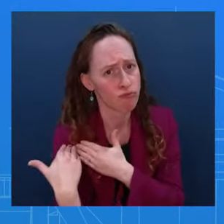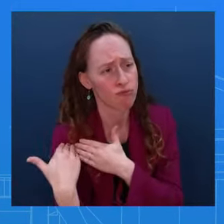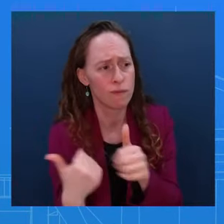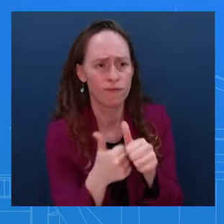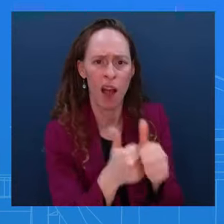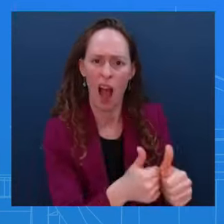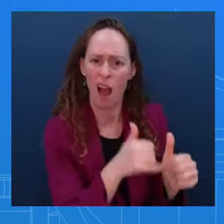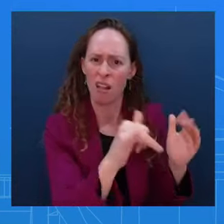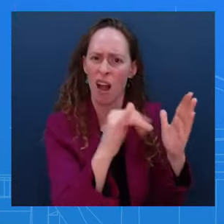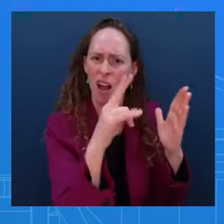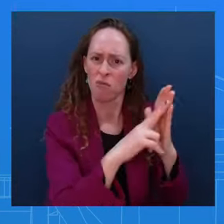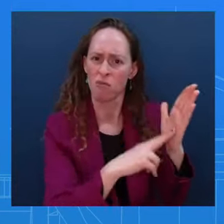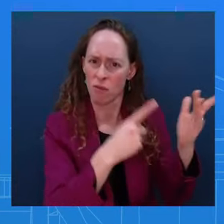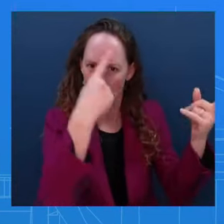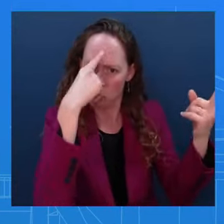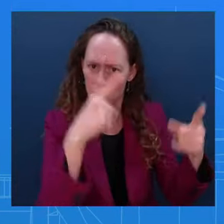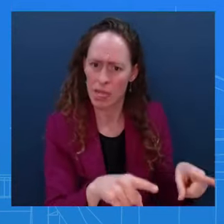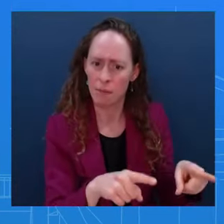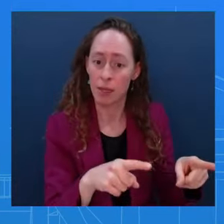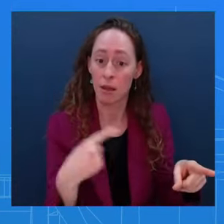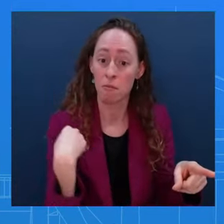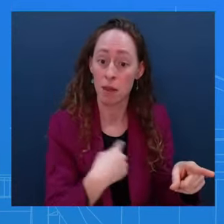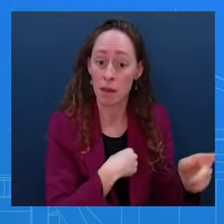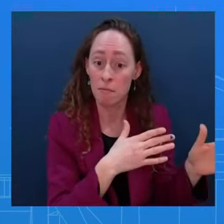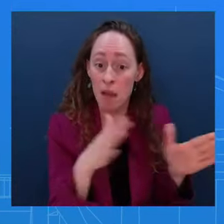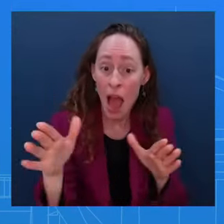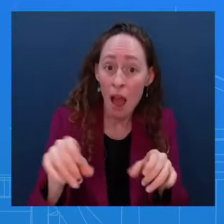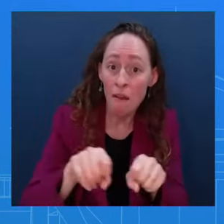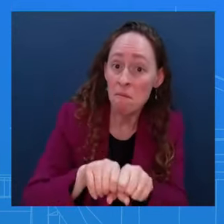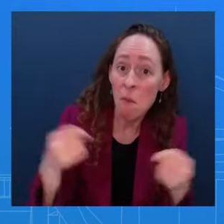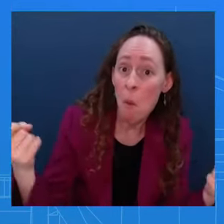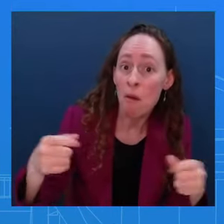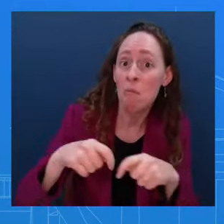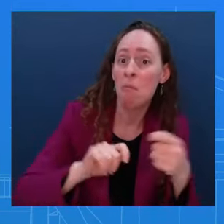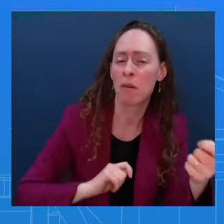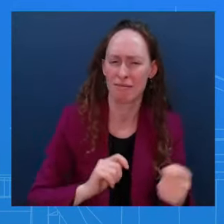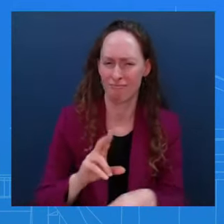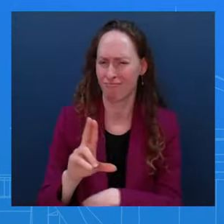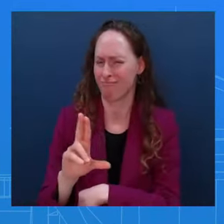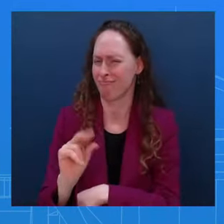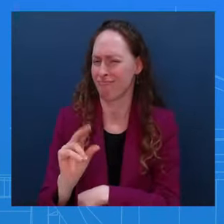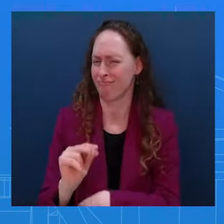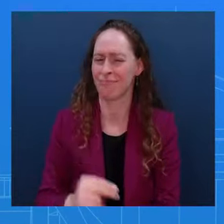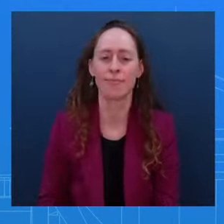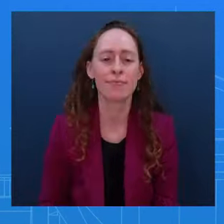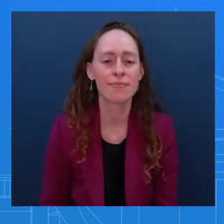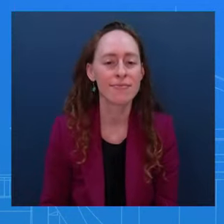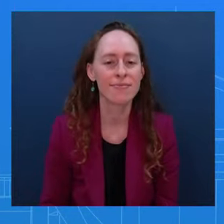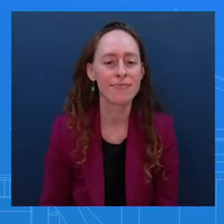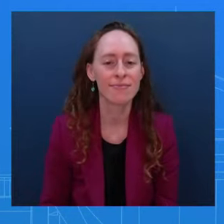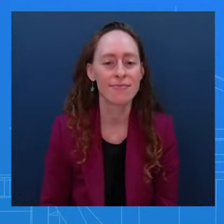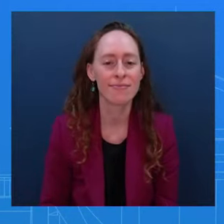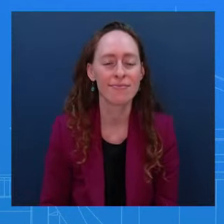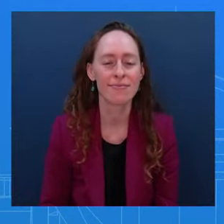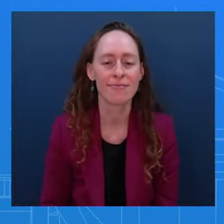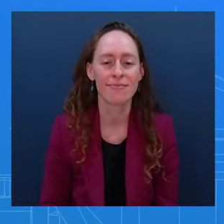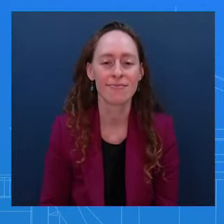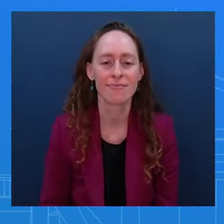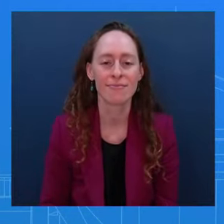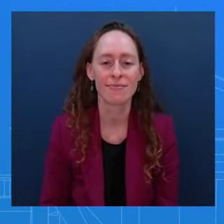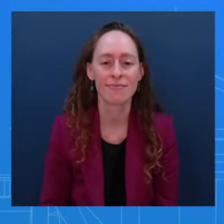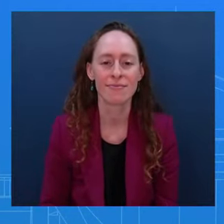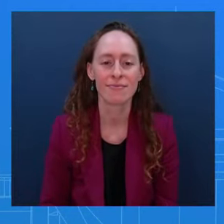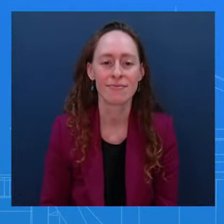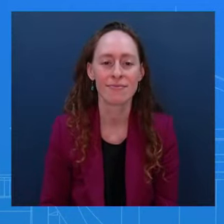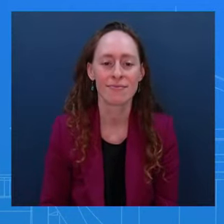been some speculation that the spur for developing this this weapon has been